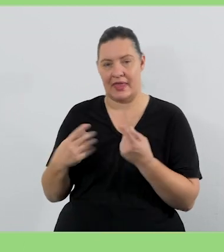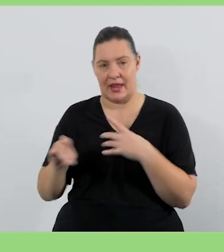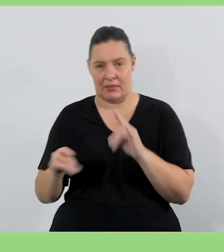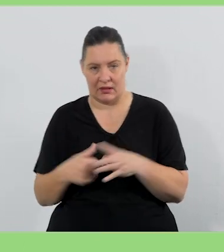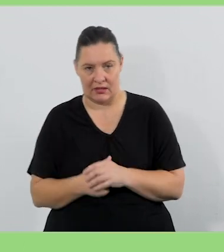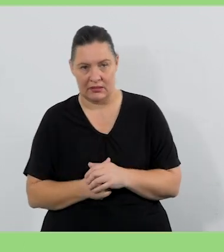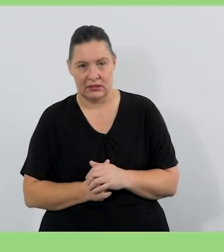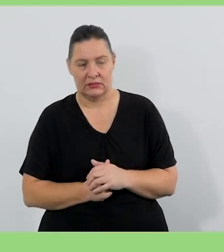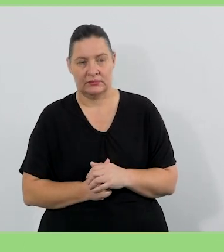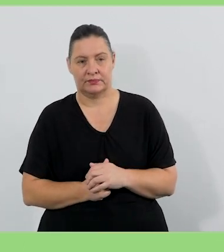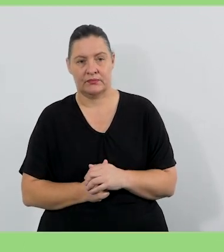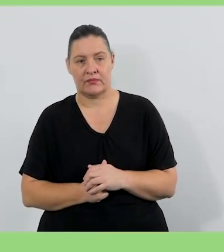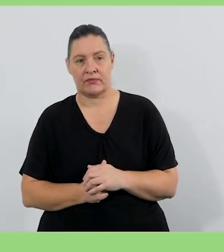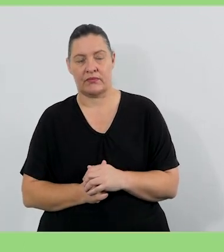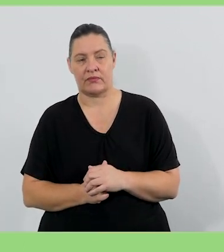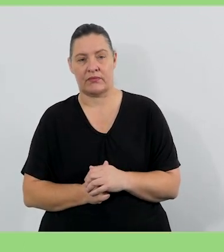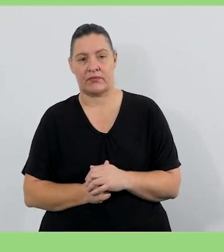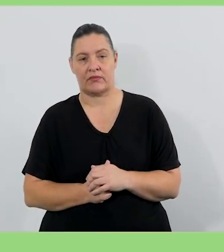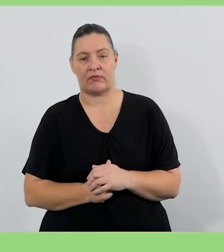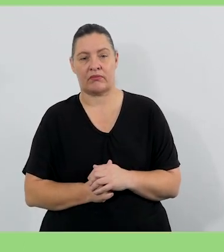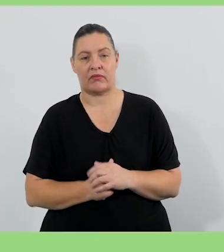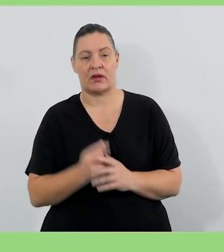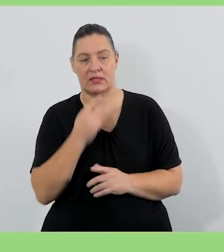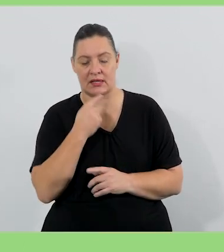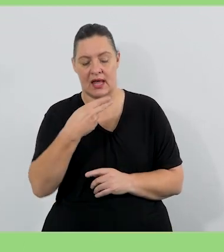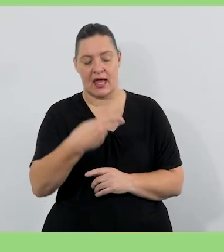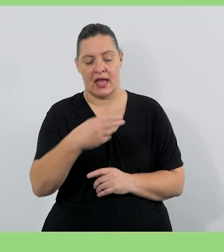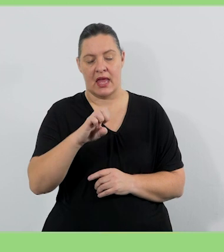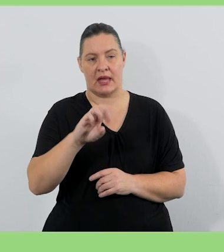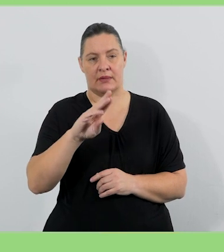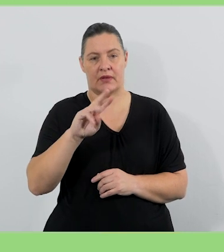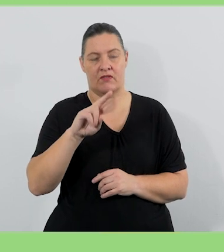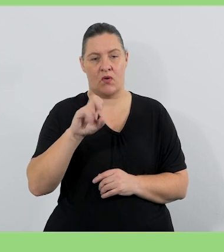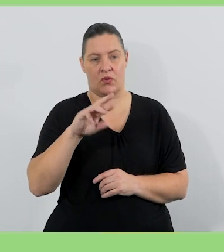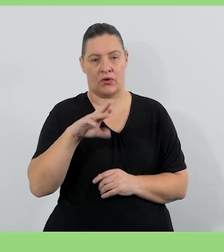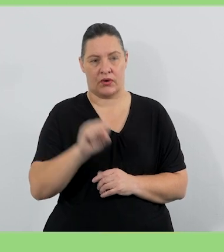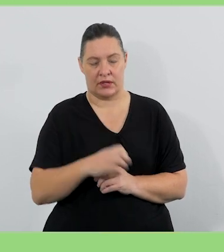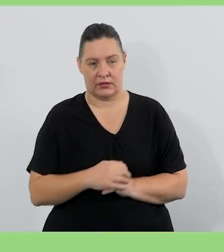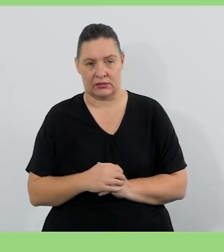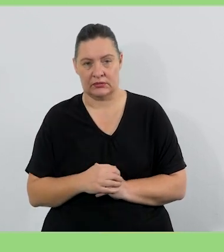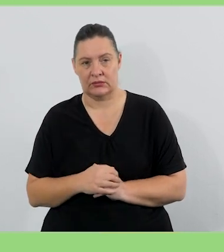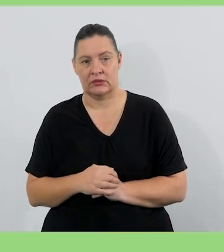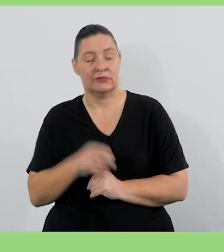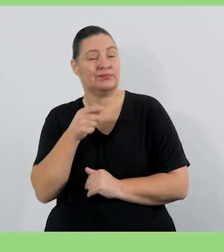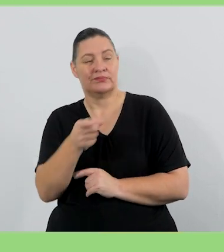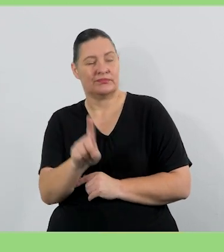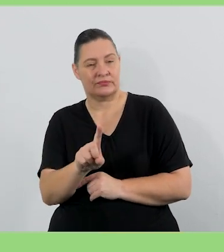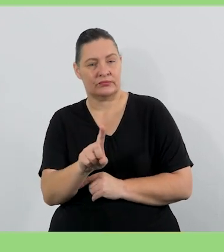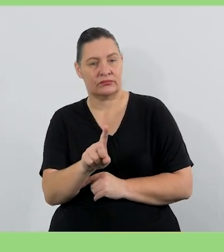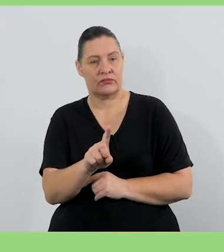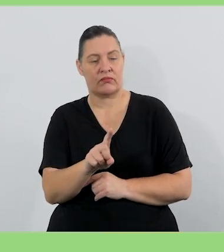other animals. So we are going to start with the herbivore. Our herbivore in